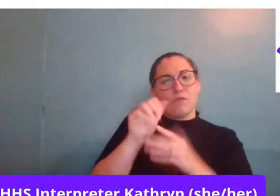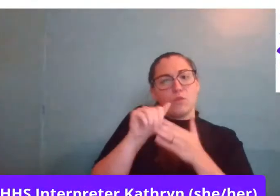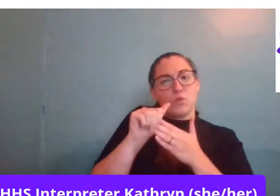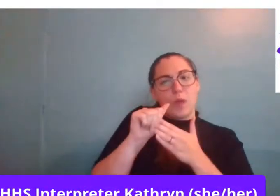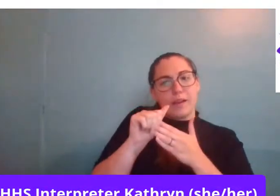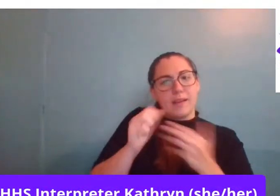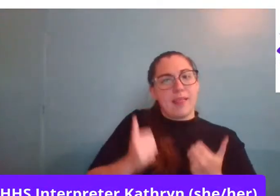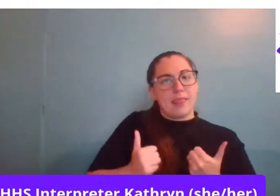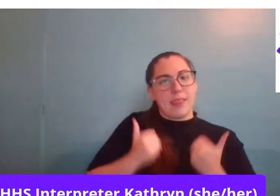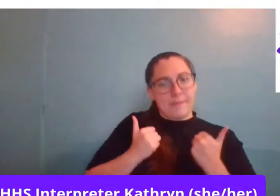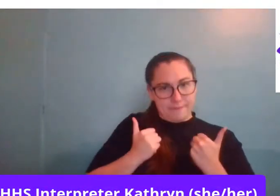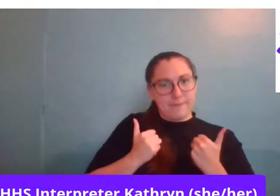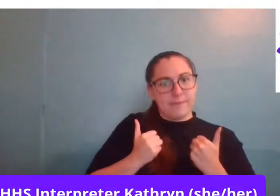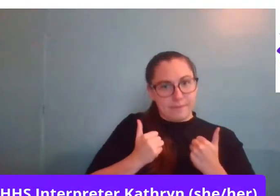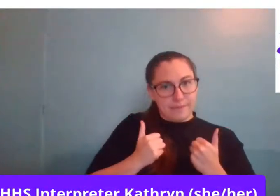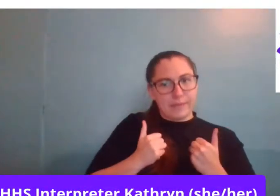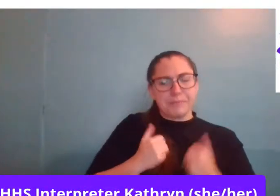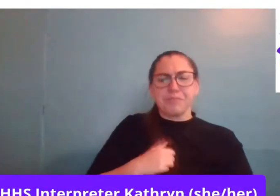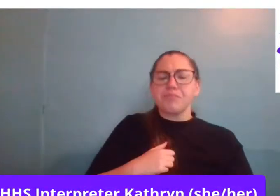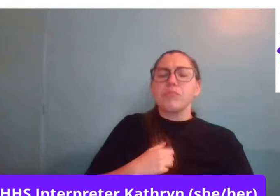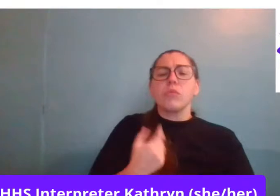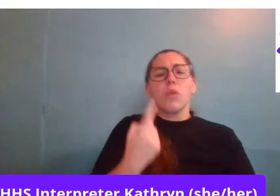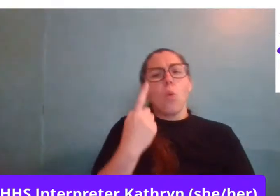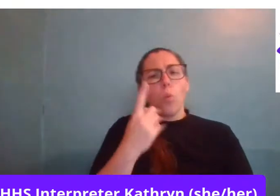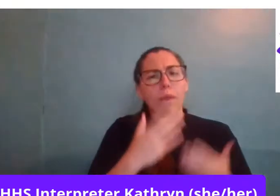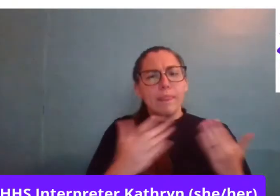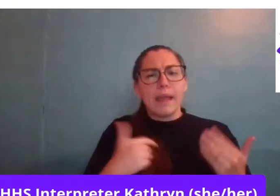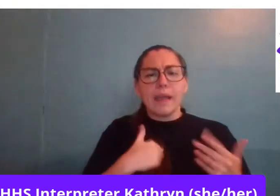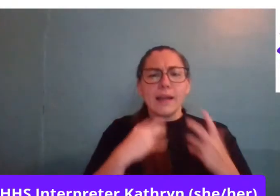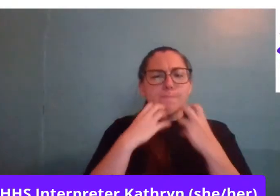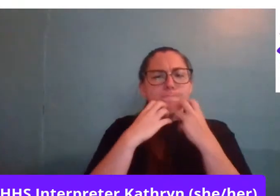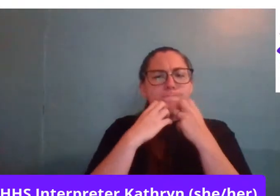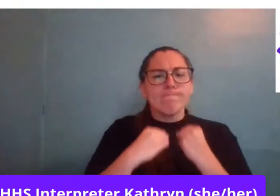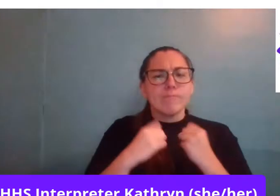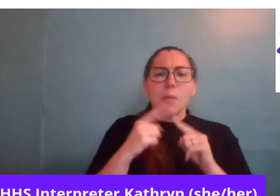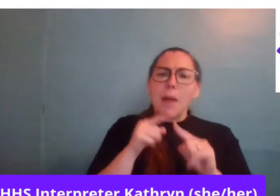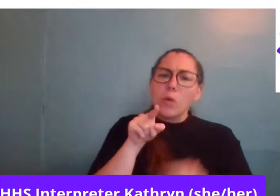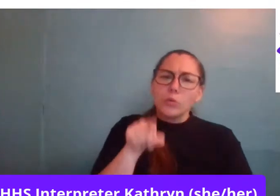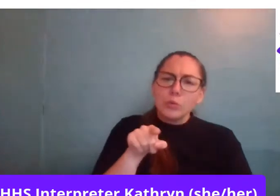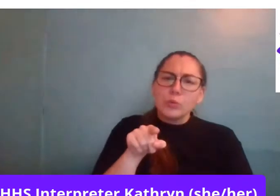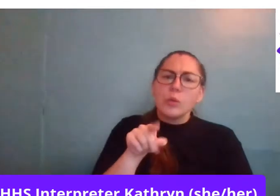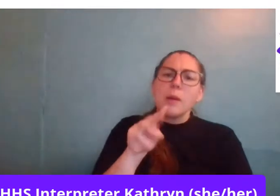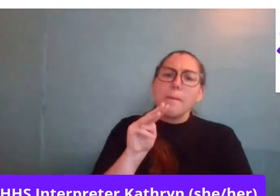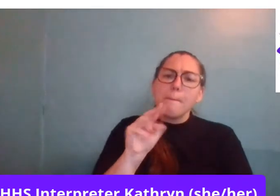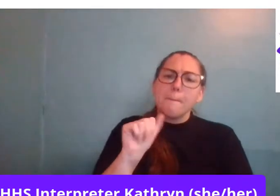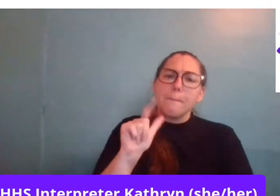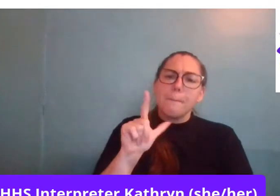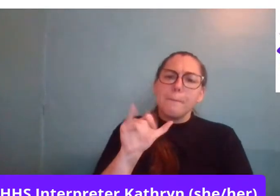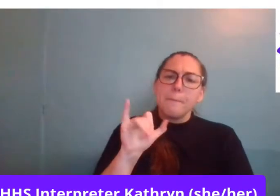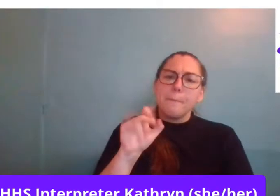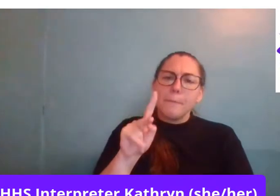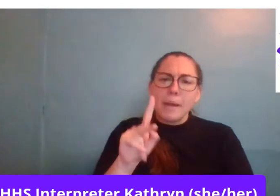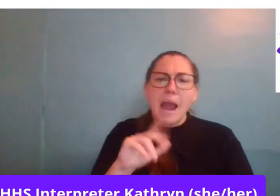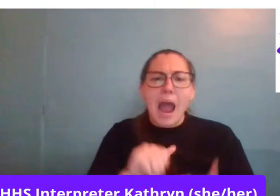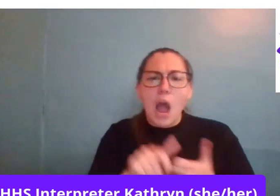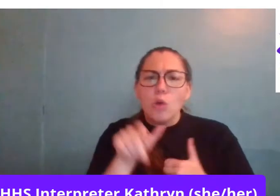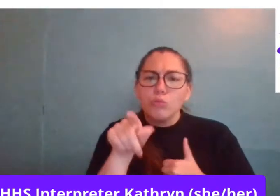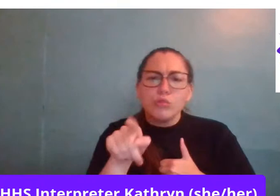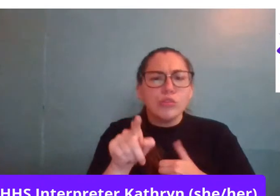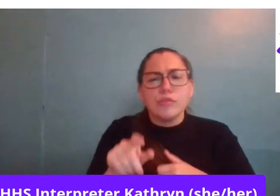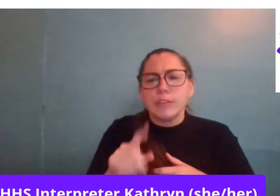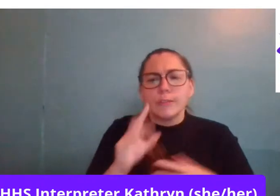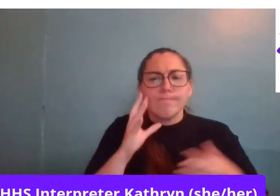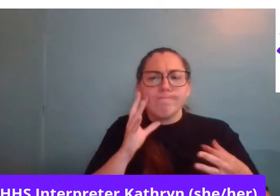life. And one of the things that I have really appreciated about you is how you have just carved your